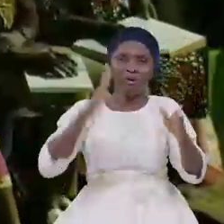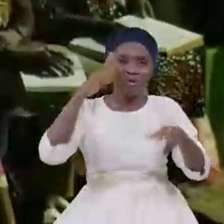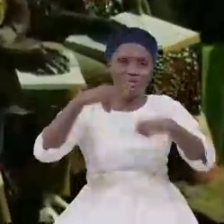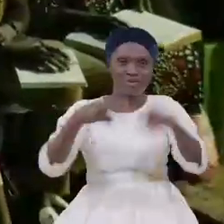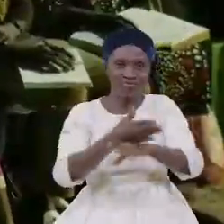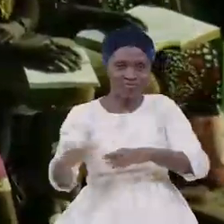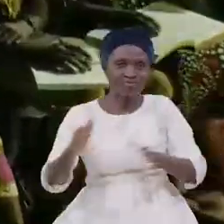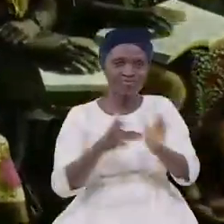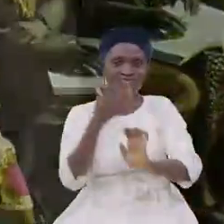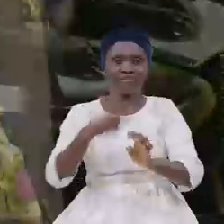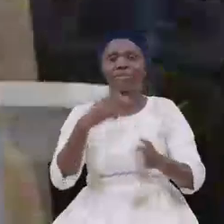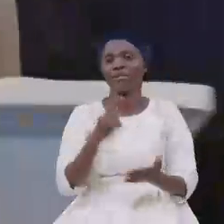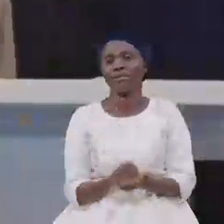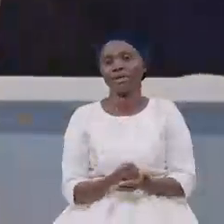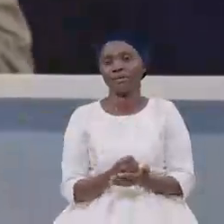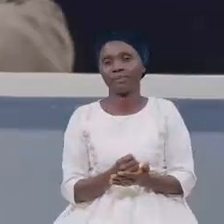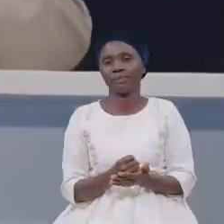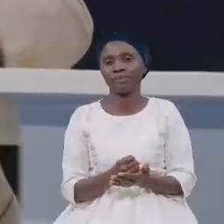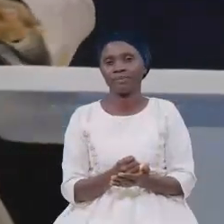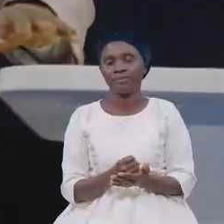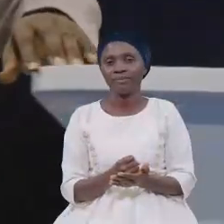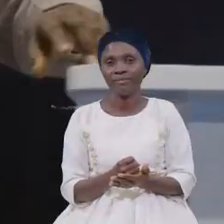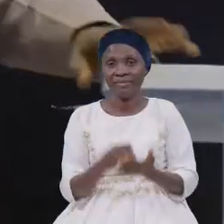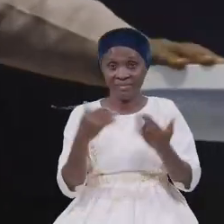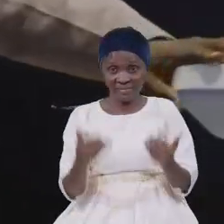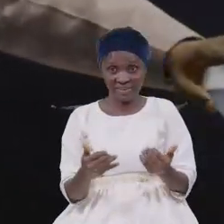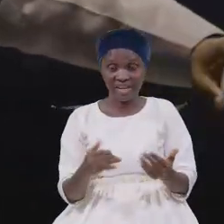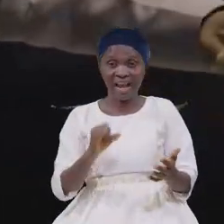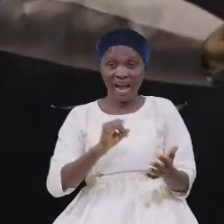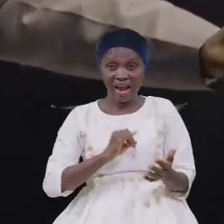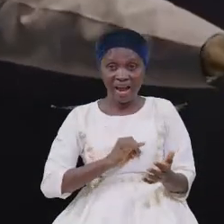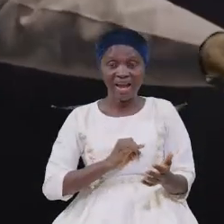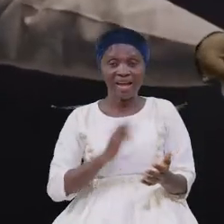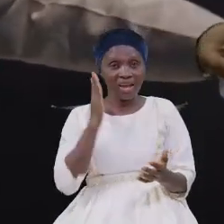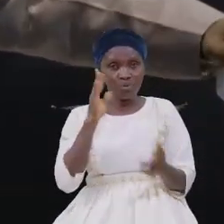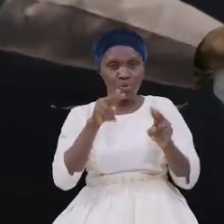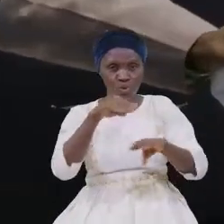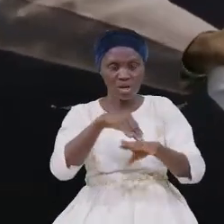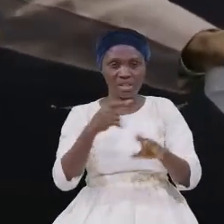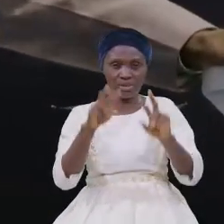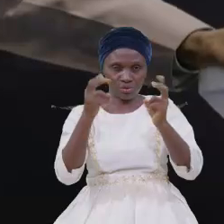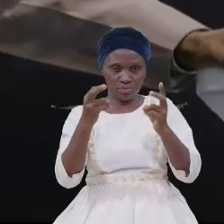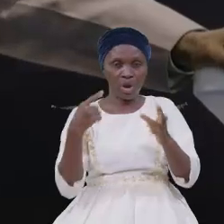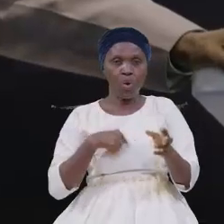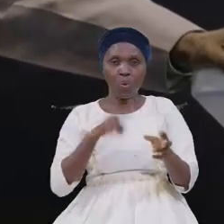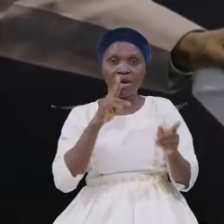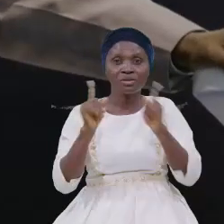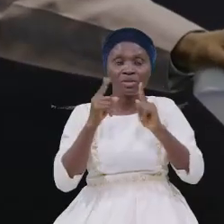things, not three things now. I'm going to look at that, look at the topic. We're talking about the